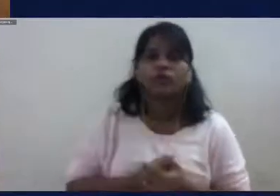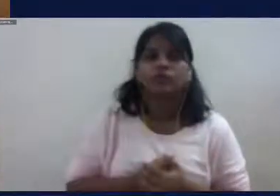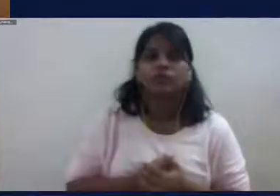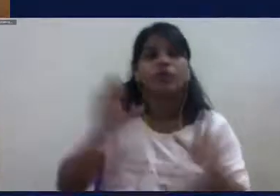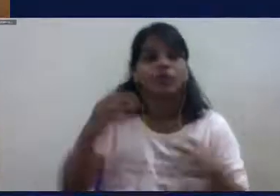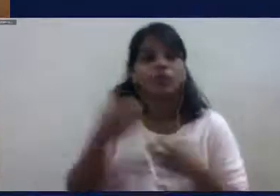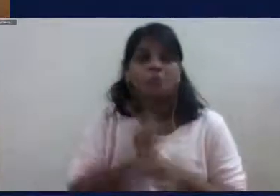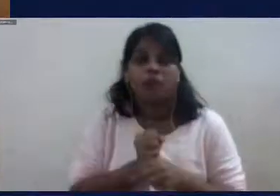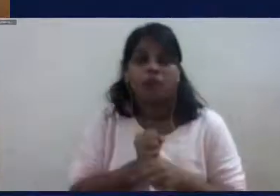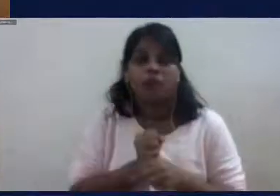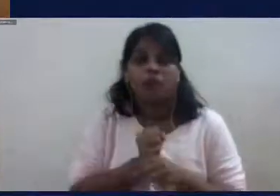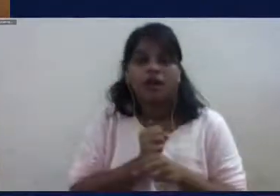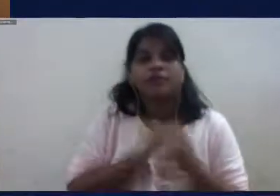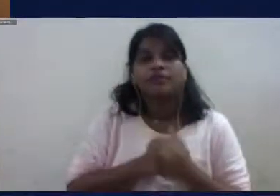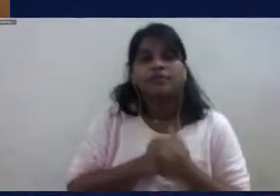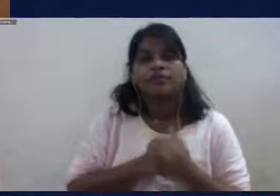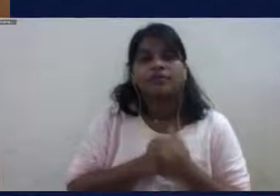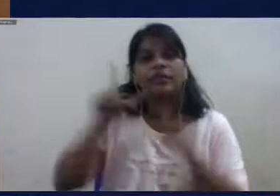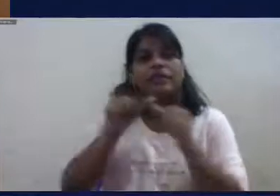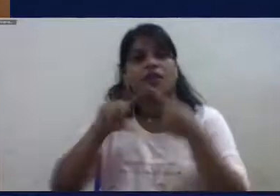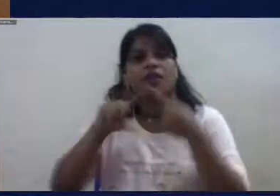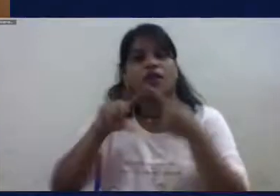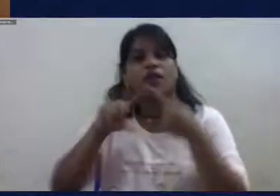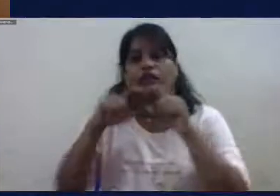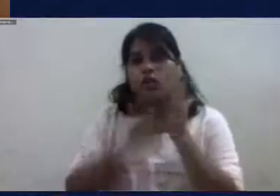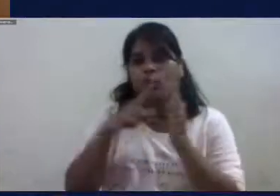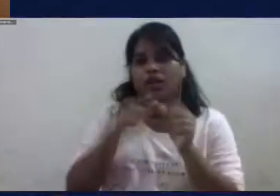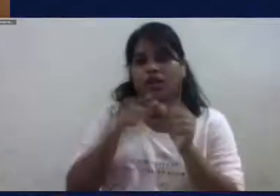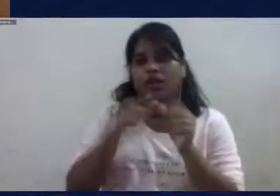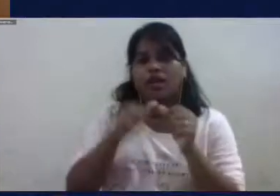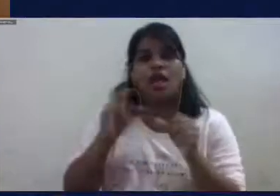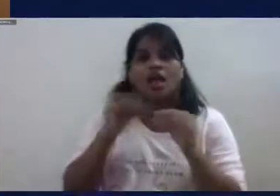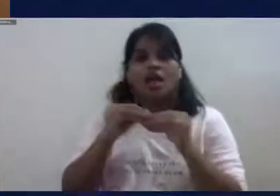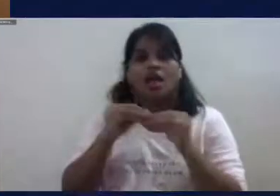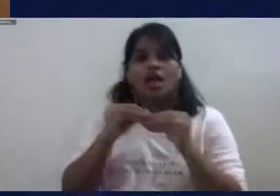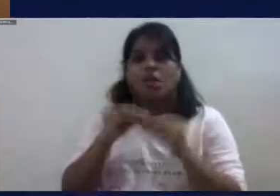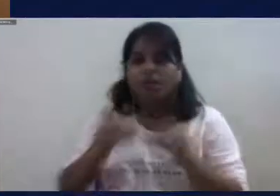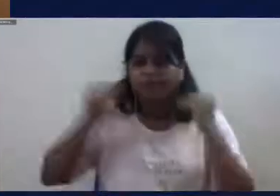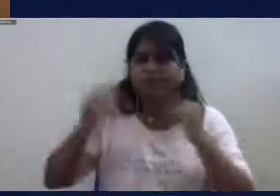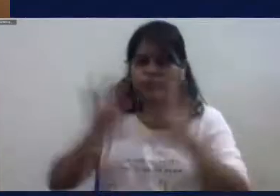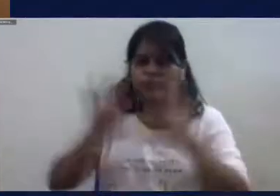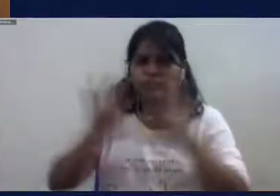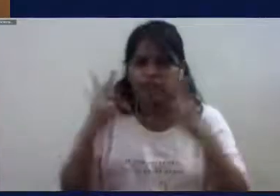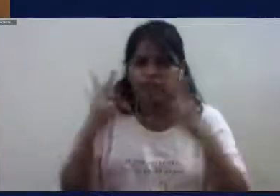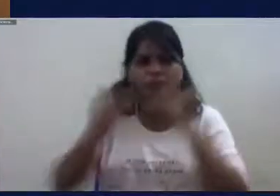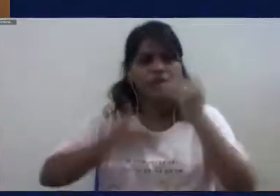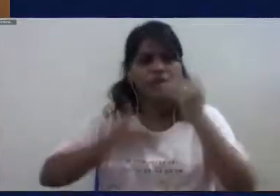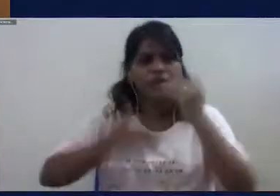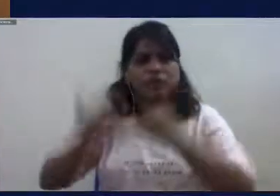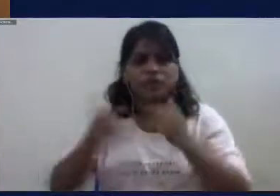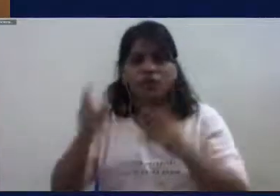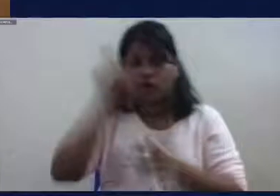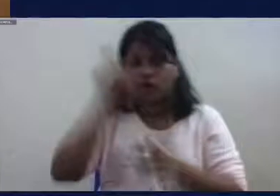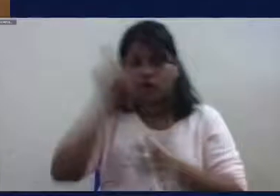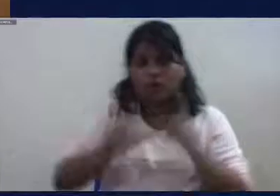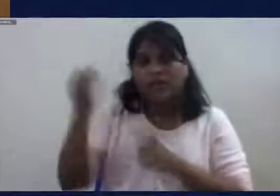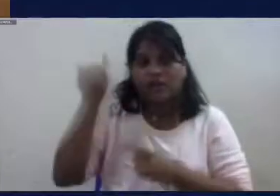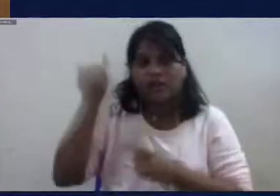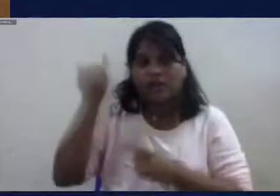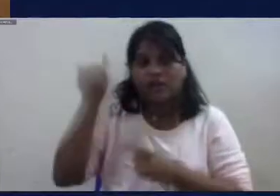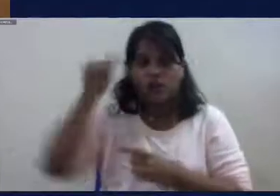built La Victoria Lab to continue to improve the lives of Peruvian families through human-centered